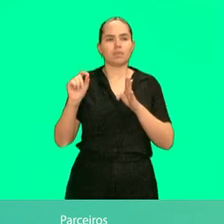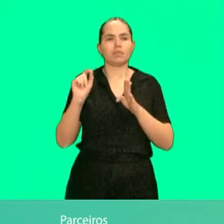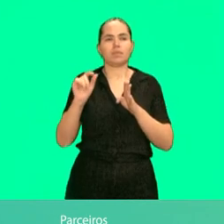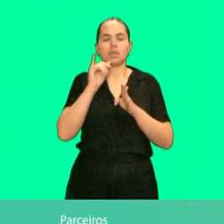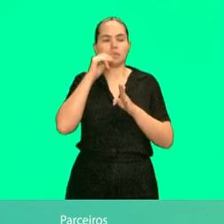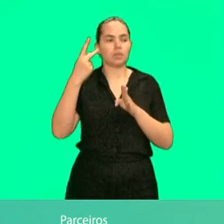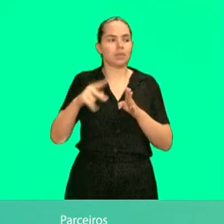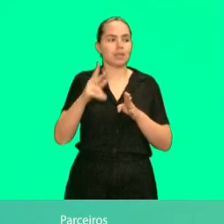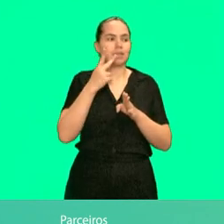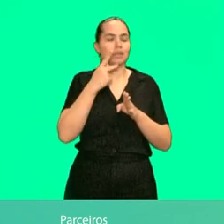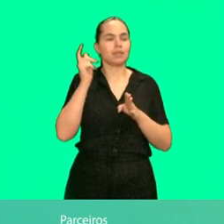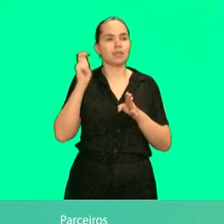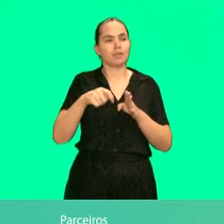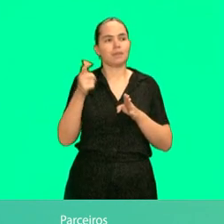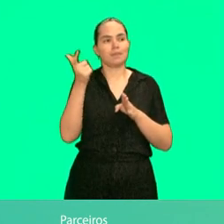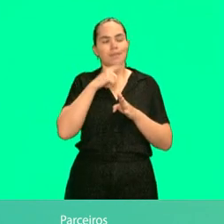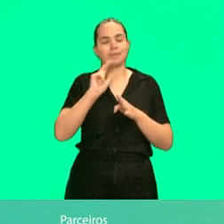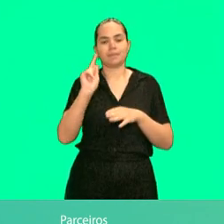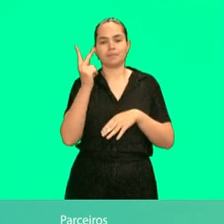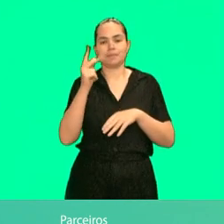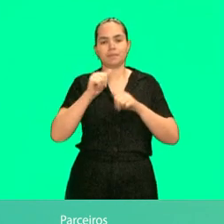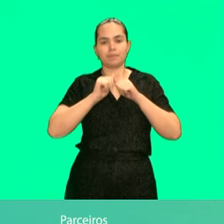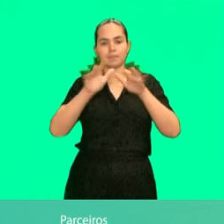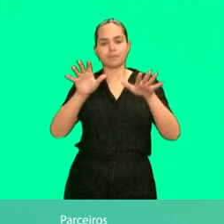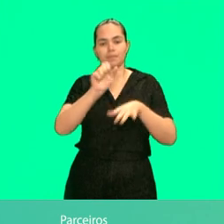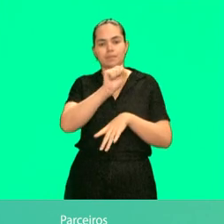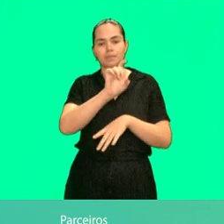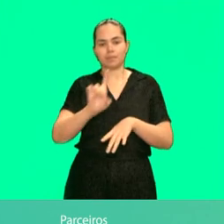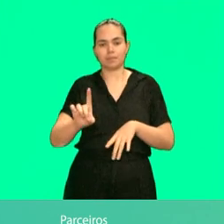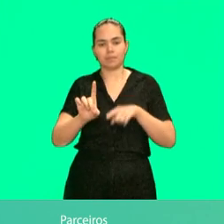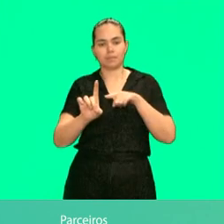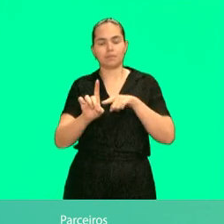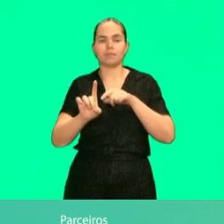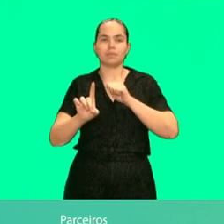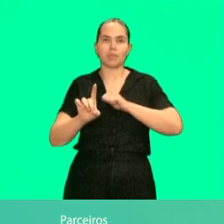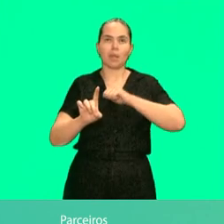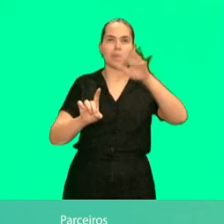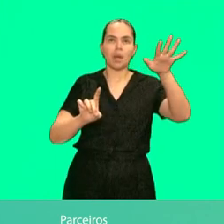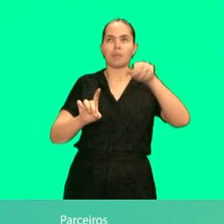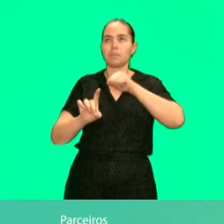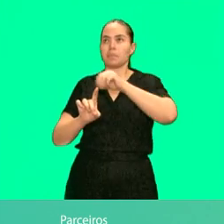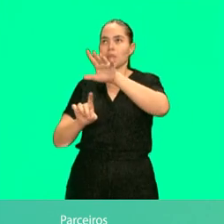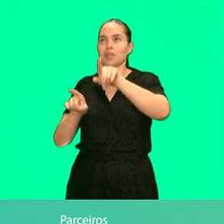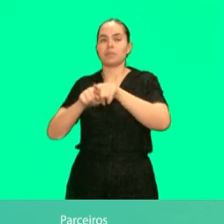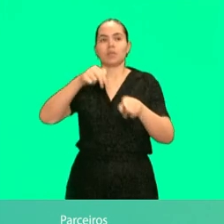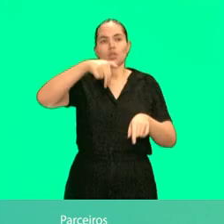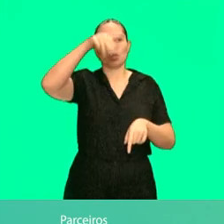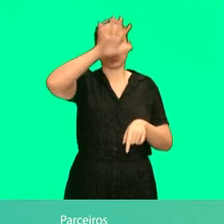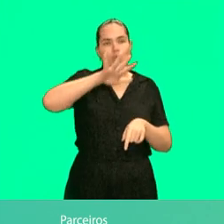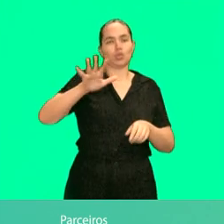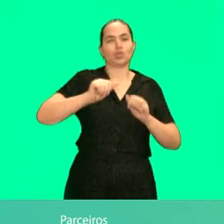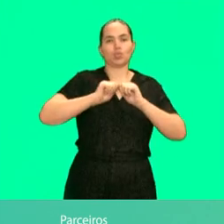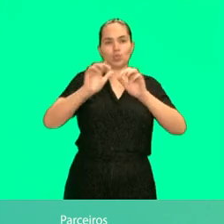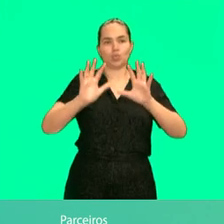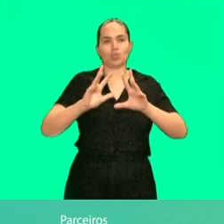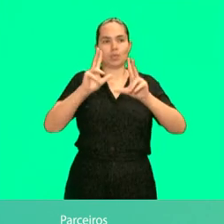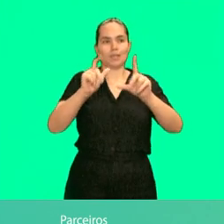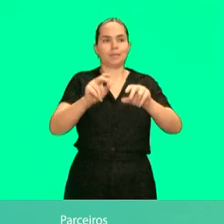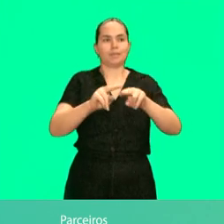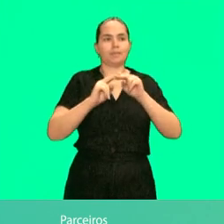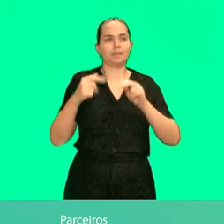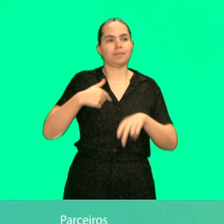we have Ceará offering hydrogen to Southeast and to the Northeastern region as well.